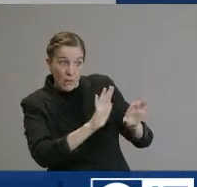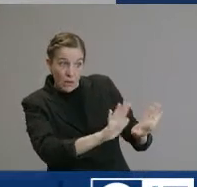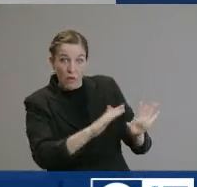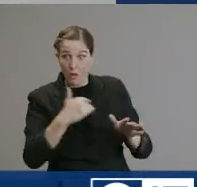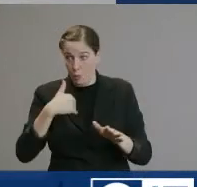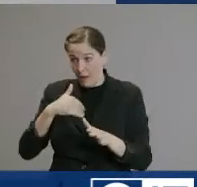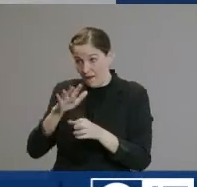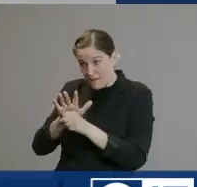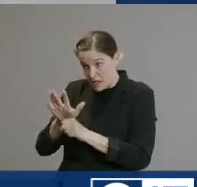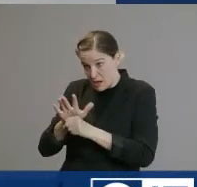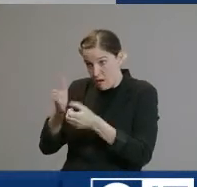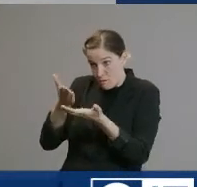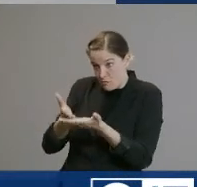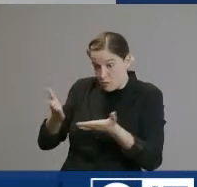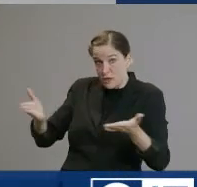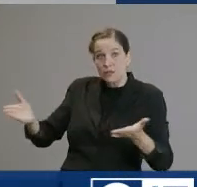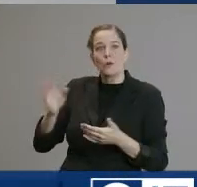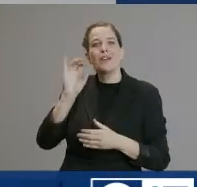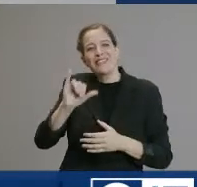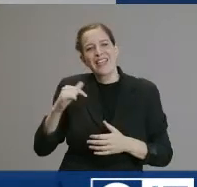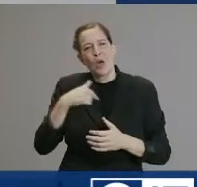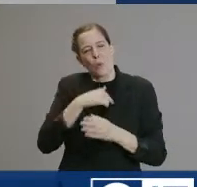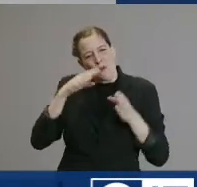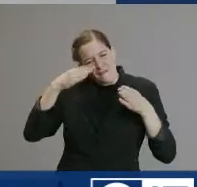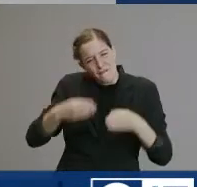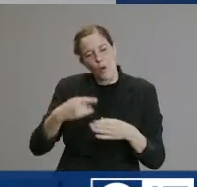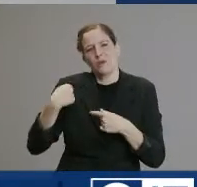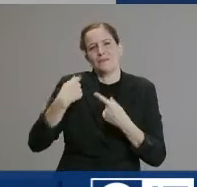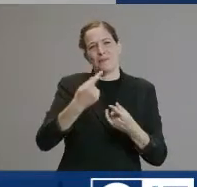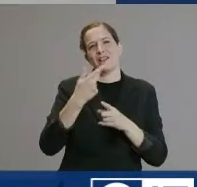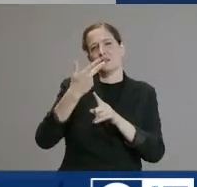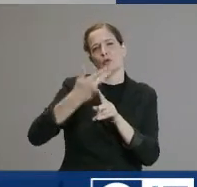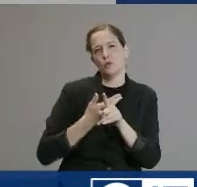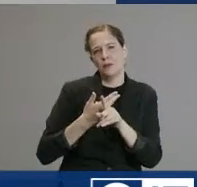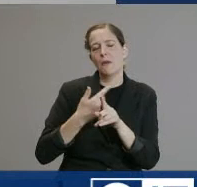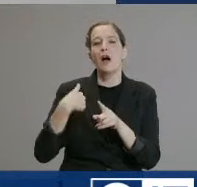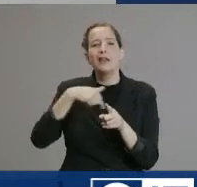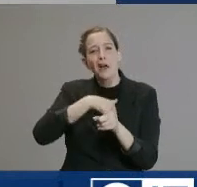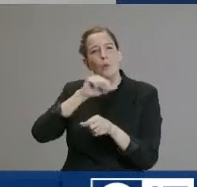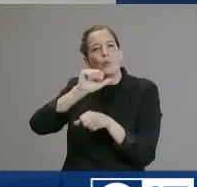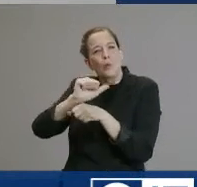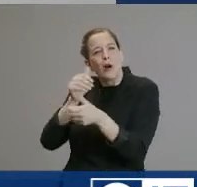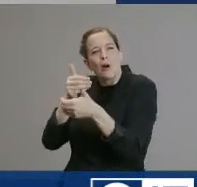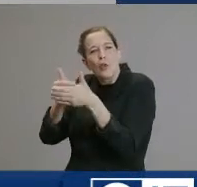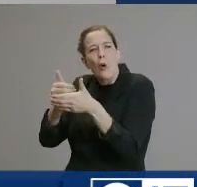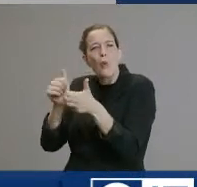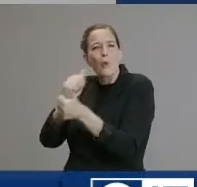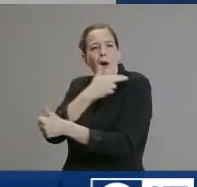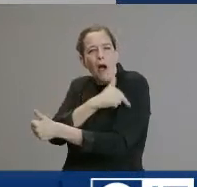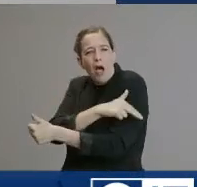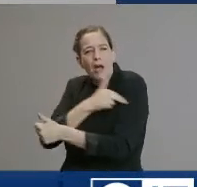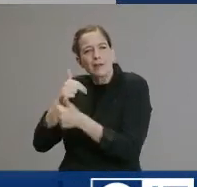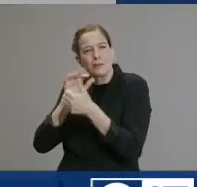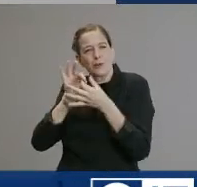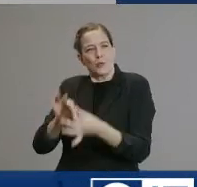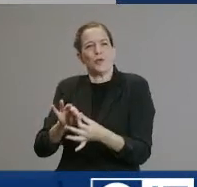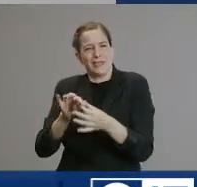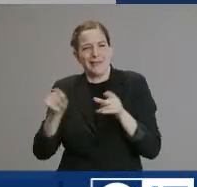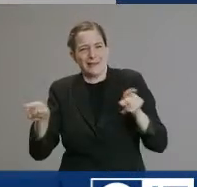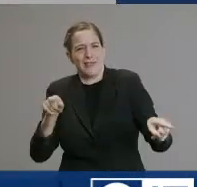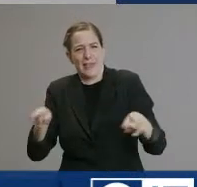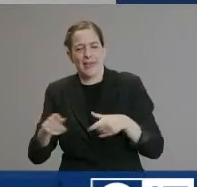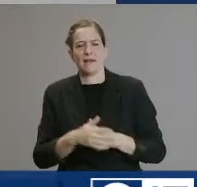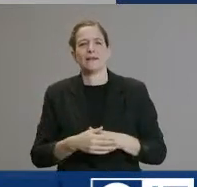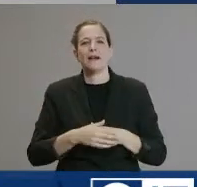state. That's what we're partnering with the hospitals on. And it's my belief that come what may, we